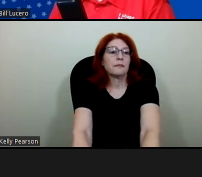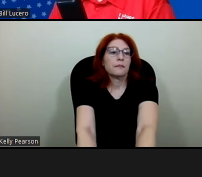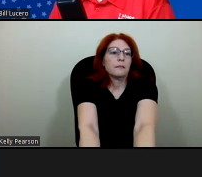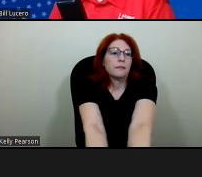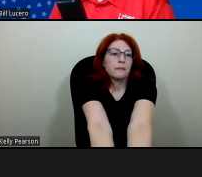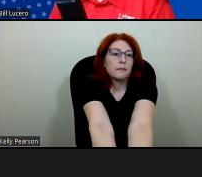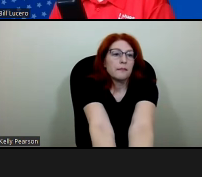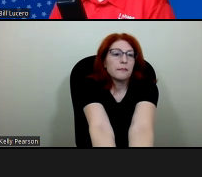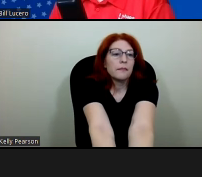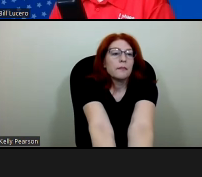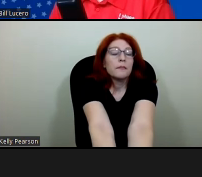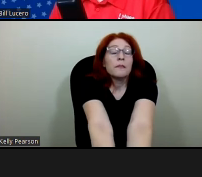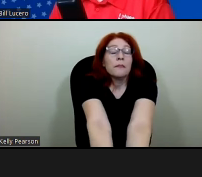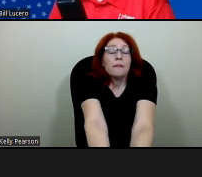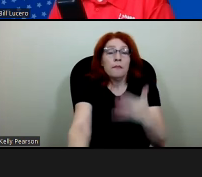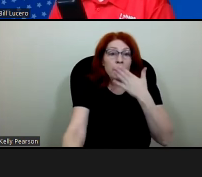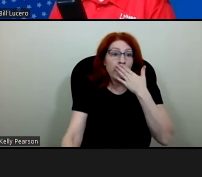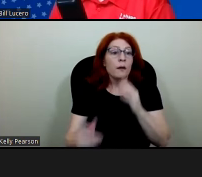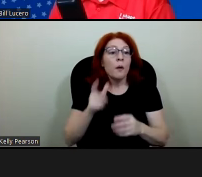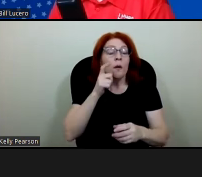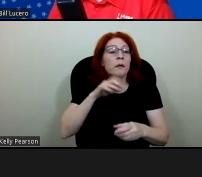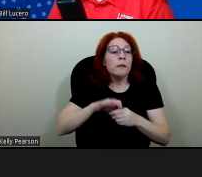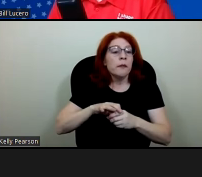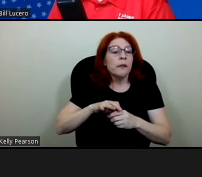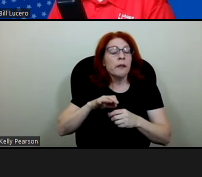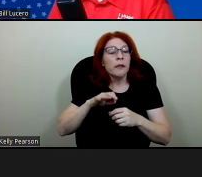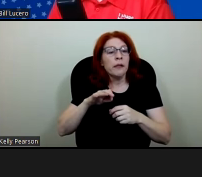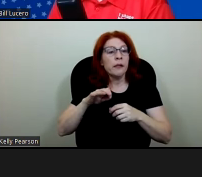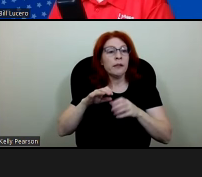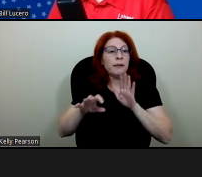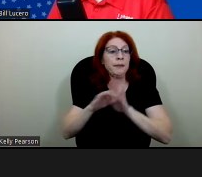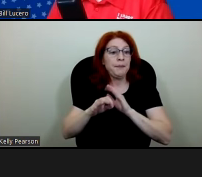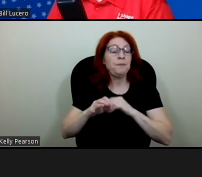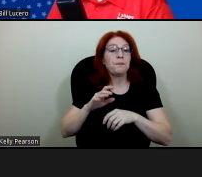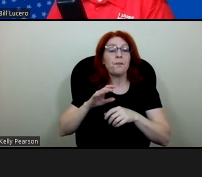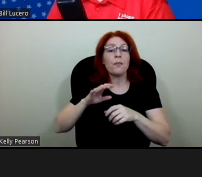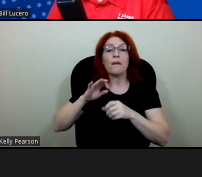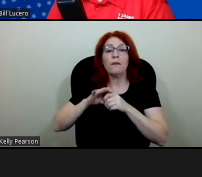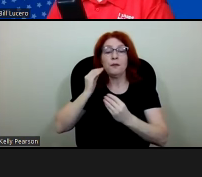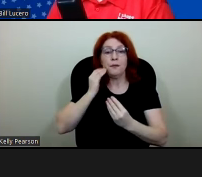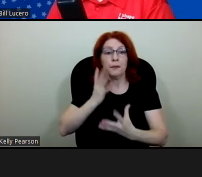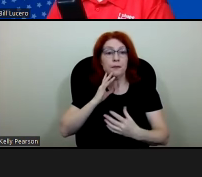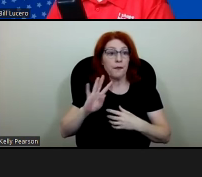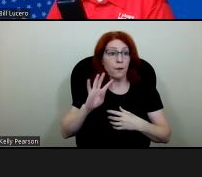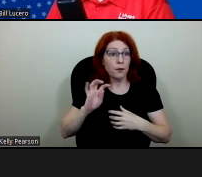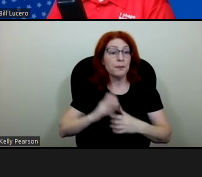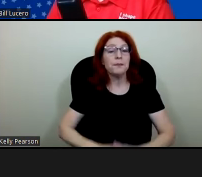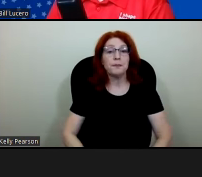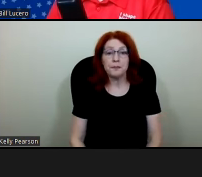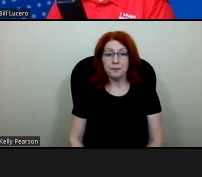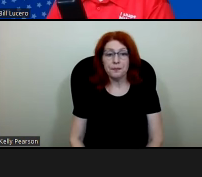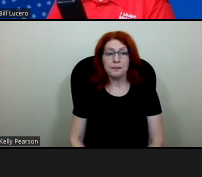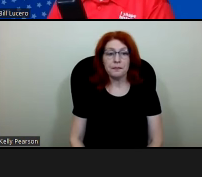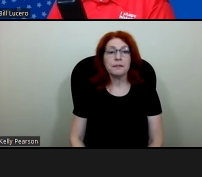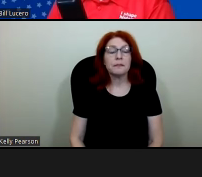Who wants to pick? Vote information for 400. Vote information for 400. Go ahead.